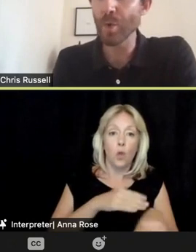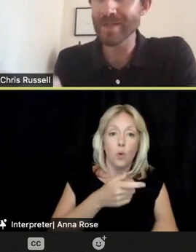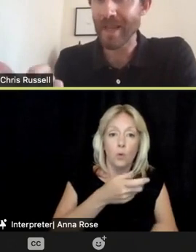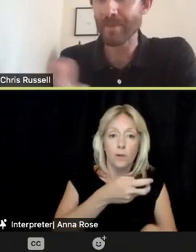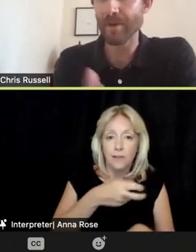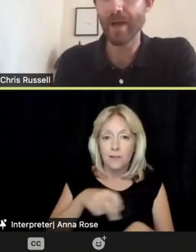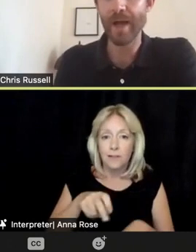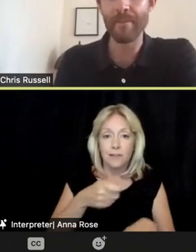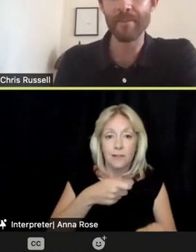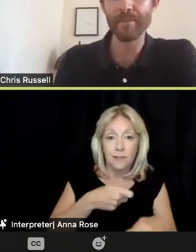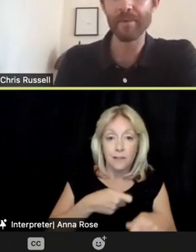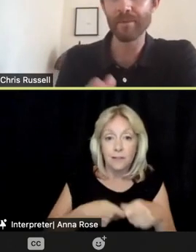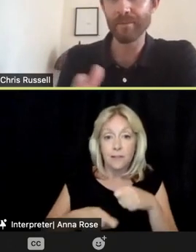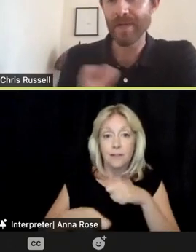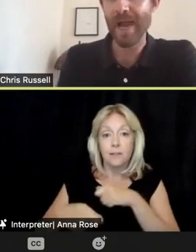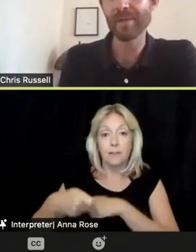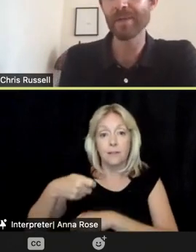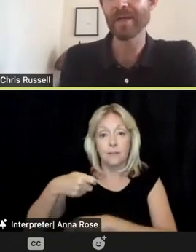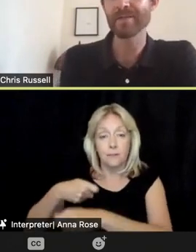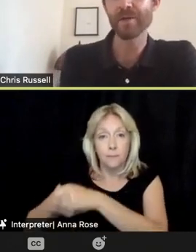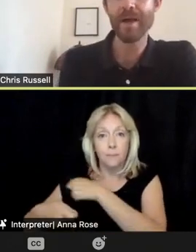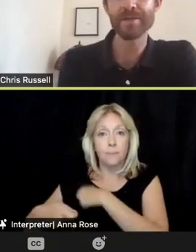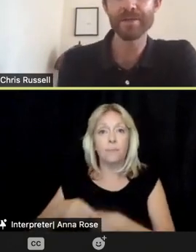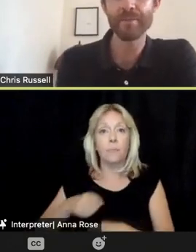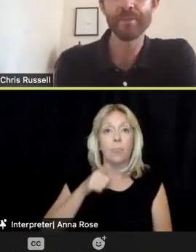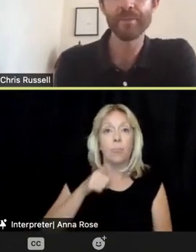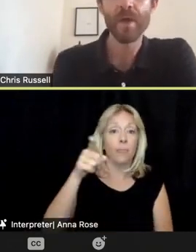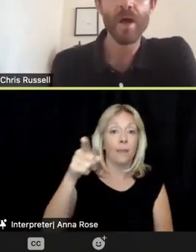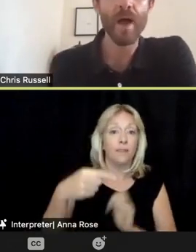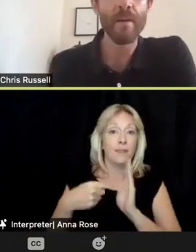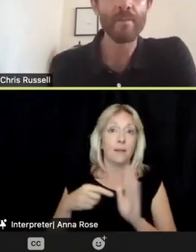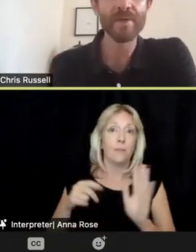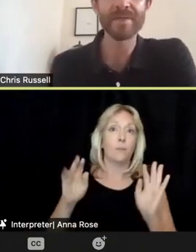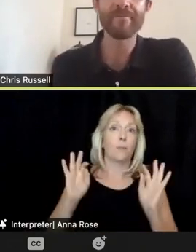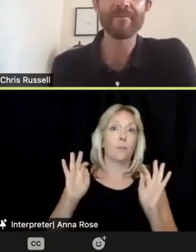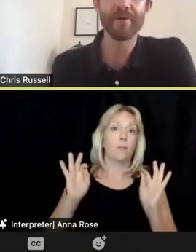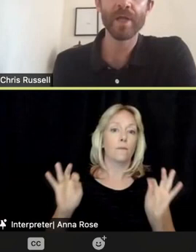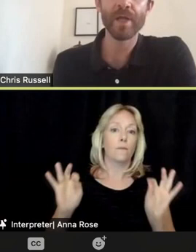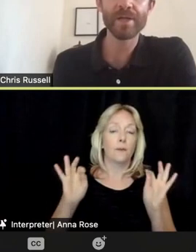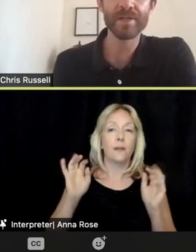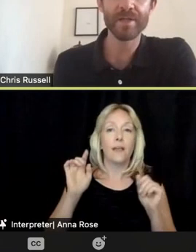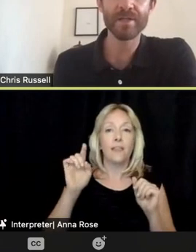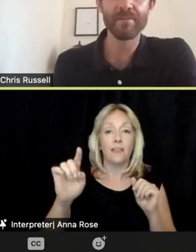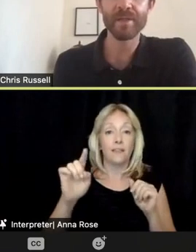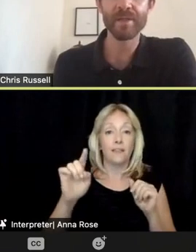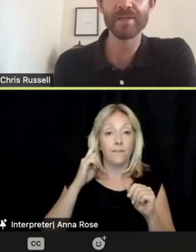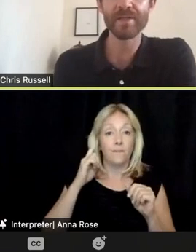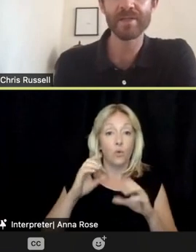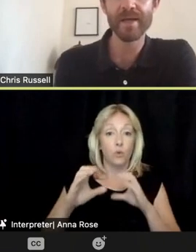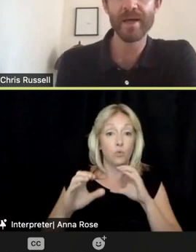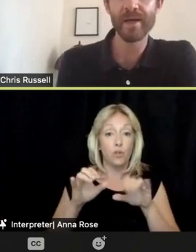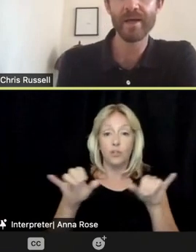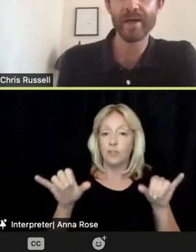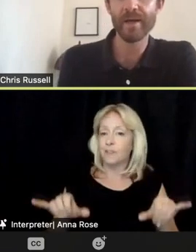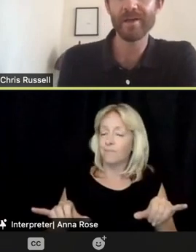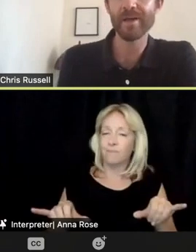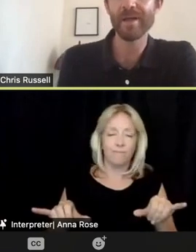This was a cool example, timely because of the question. This is not for a communication system, but this